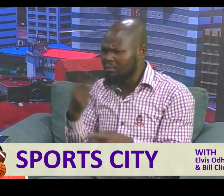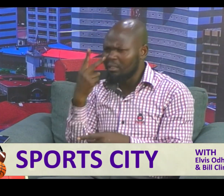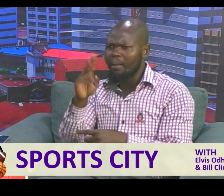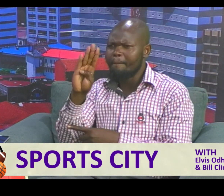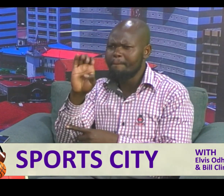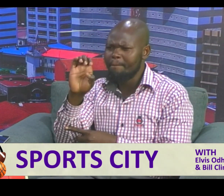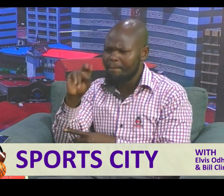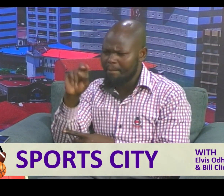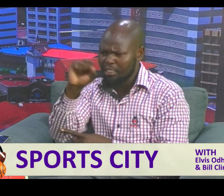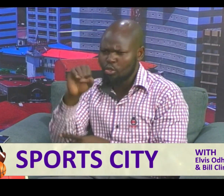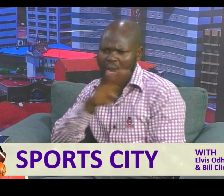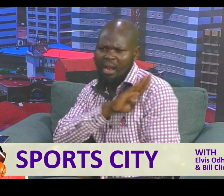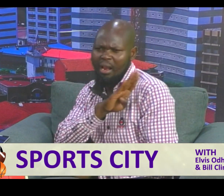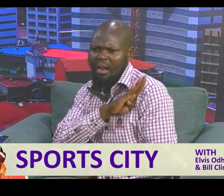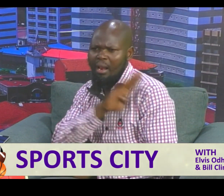were.